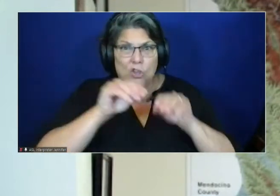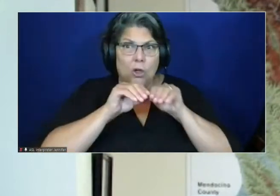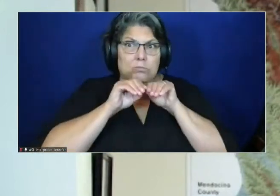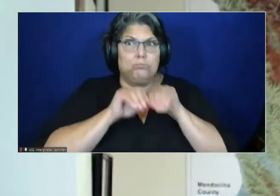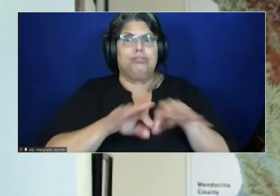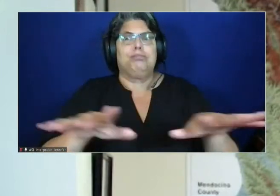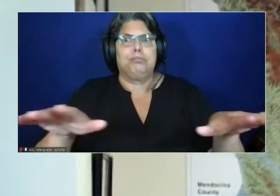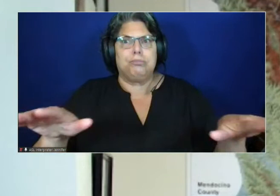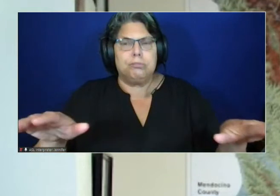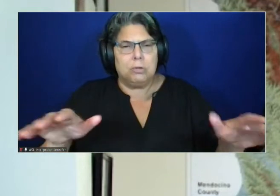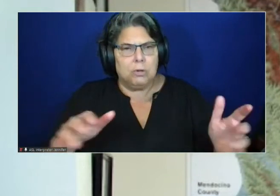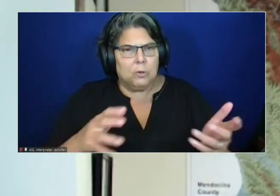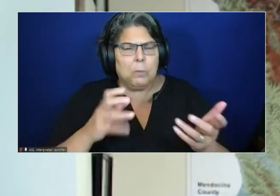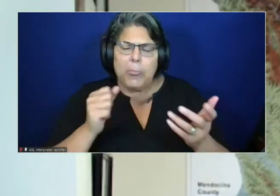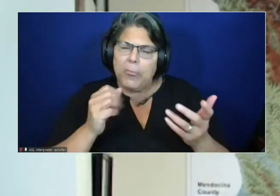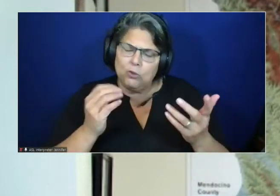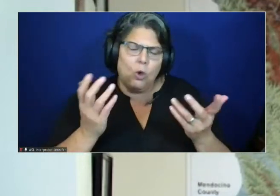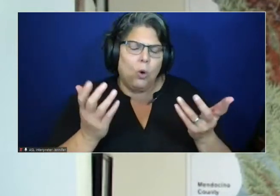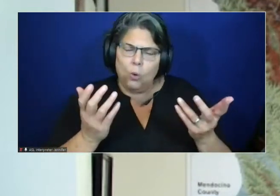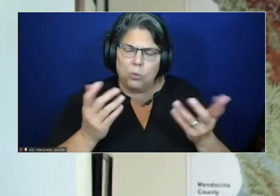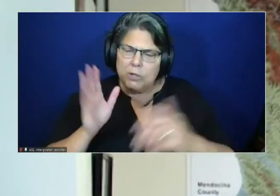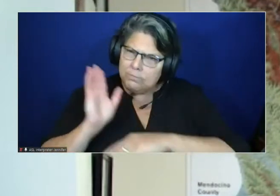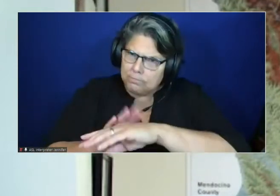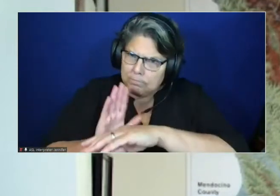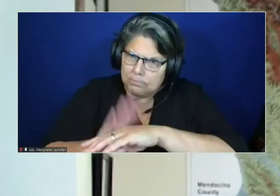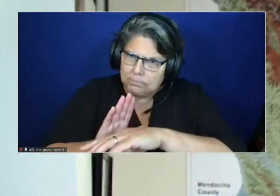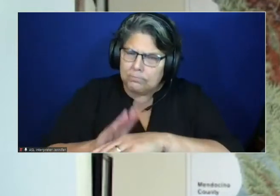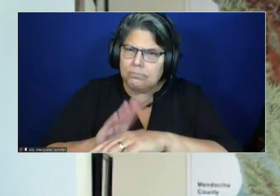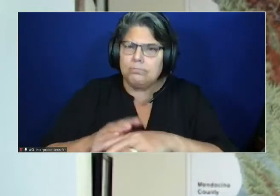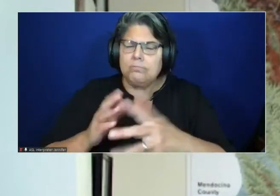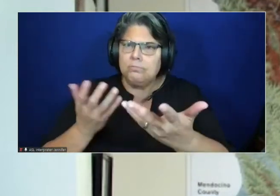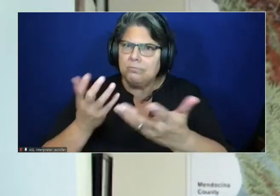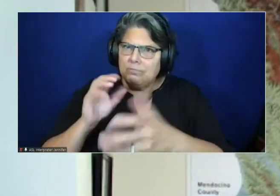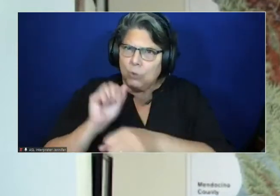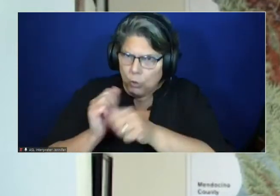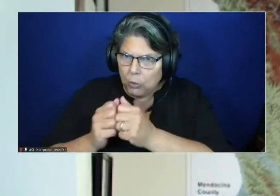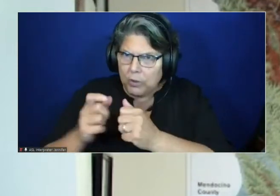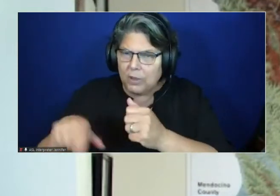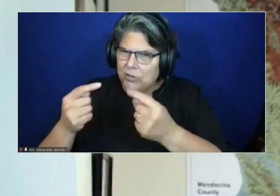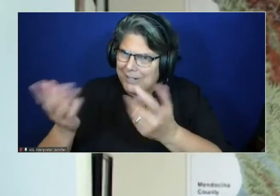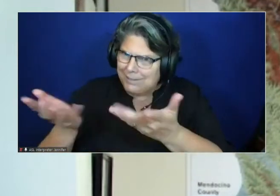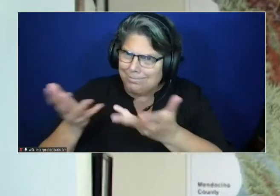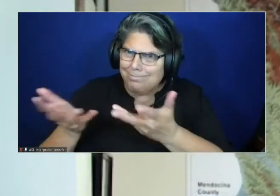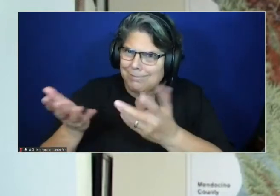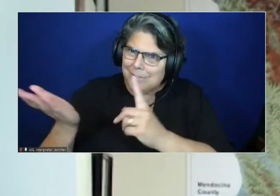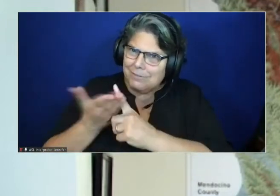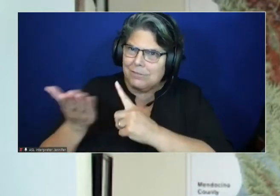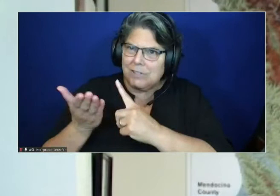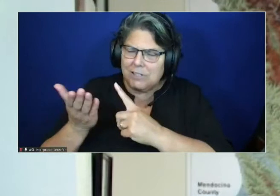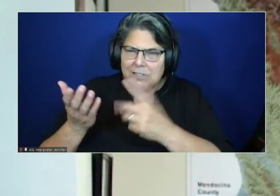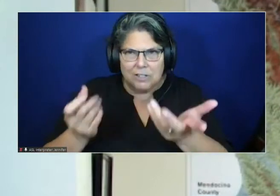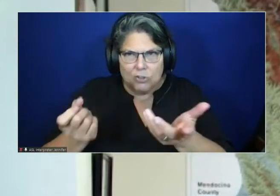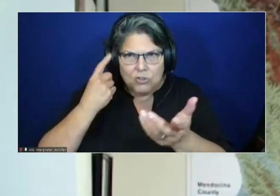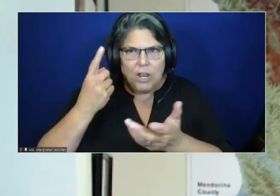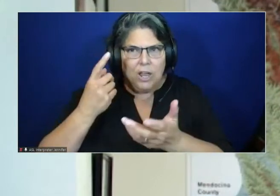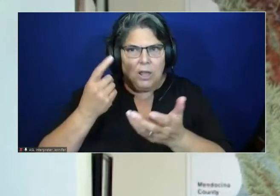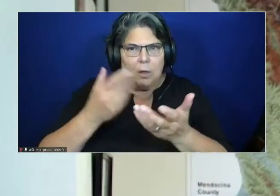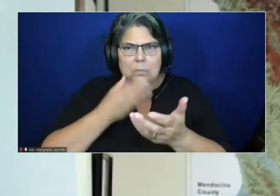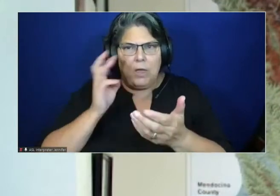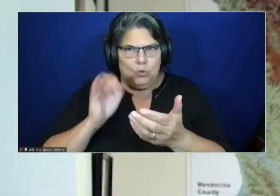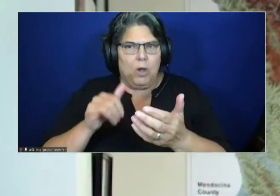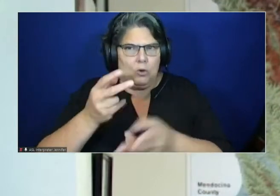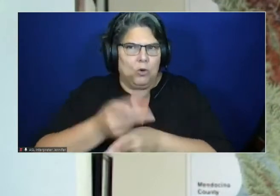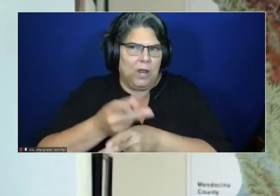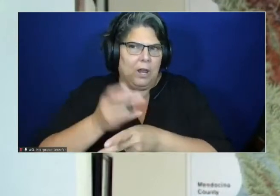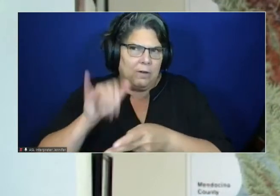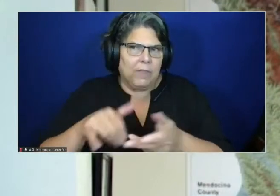And so we warn them and we work with them to try and get them to understand what is the best way to handle such an